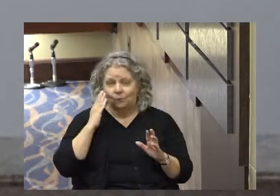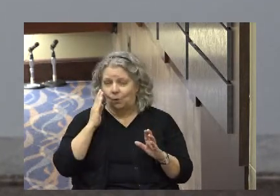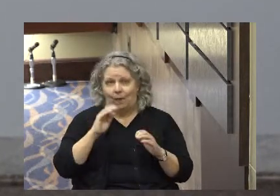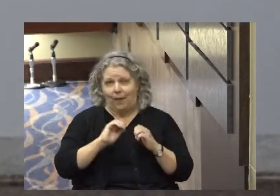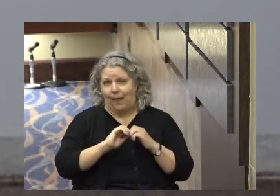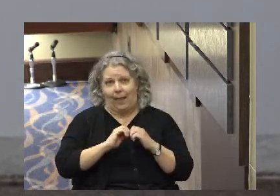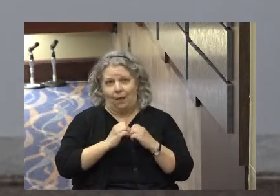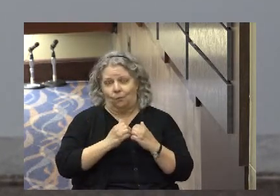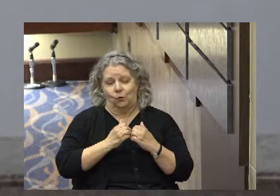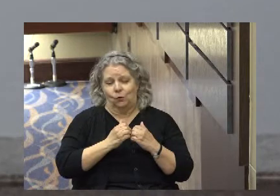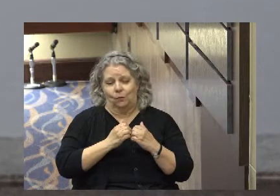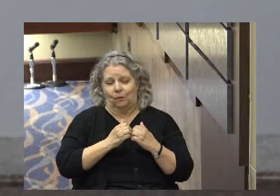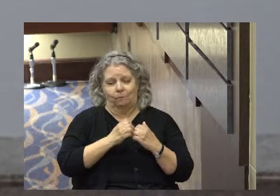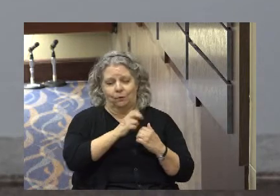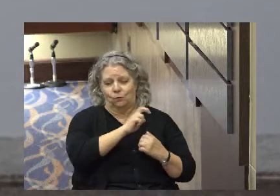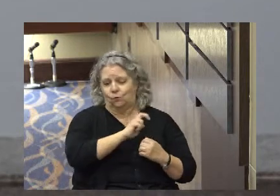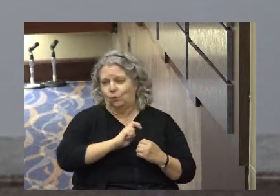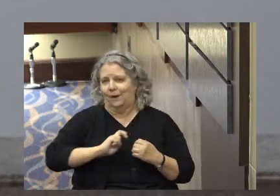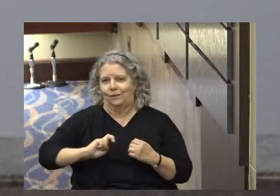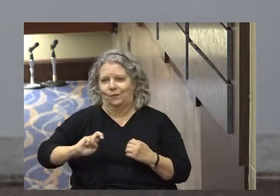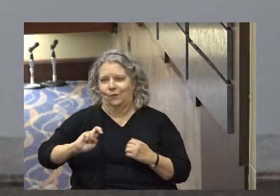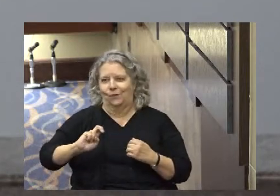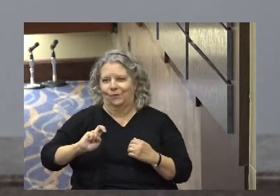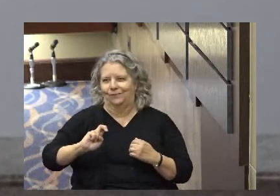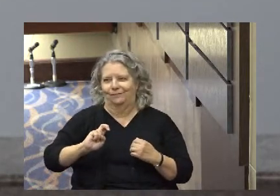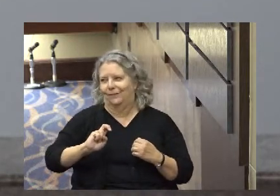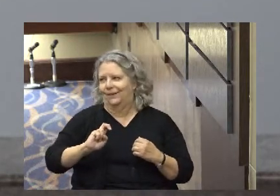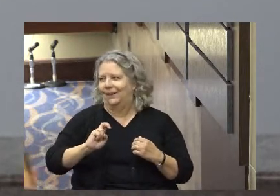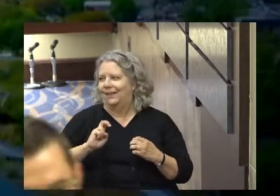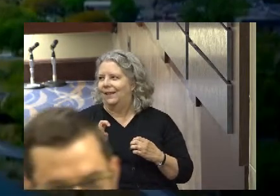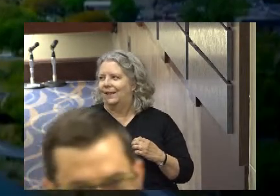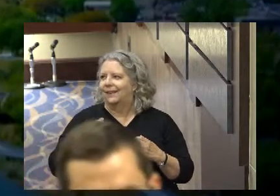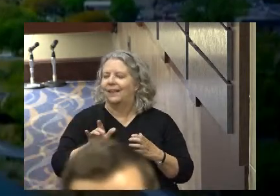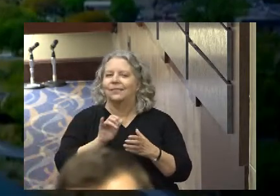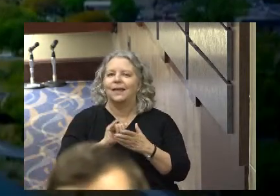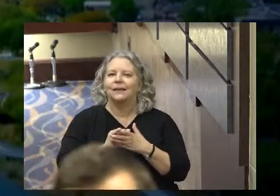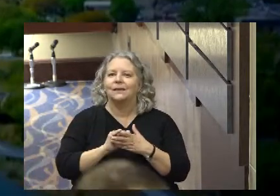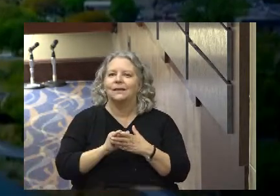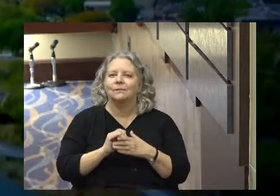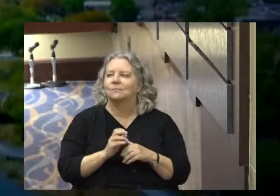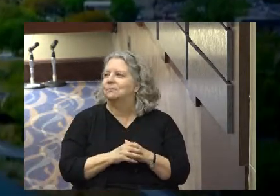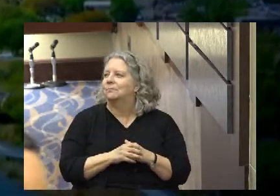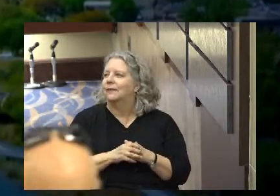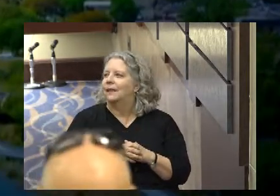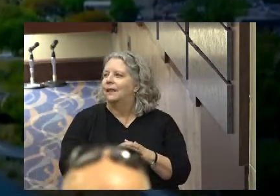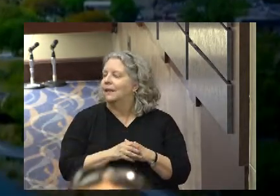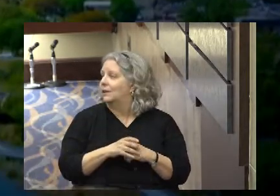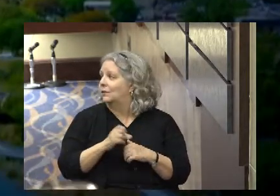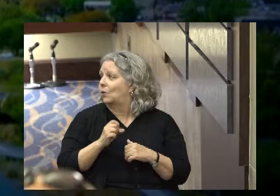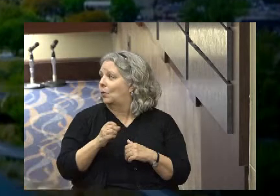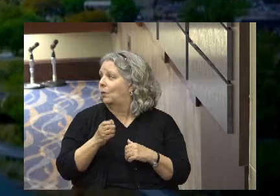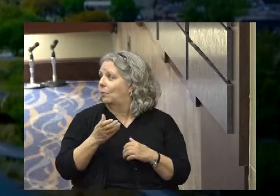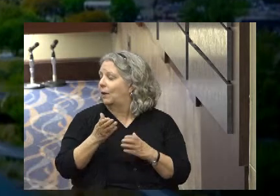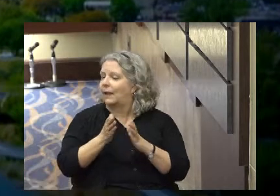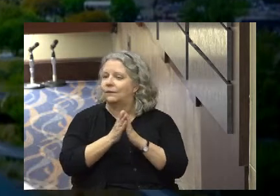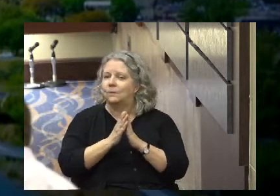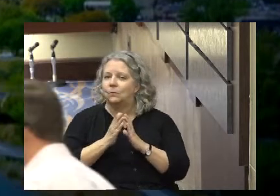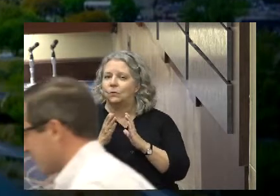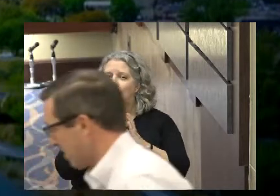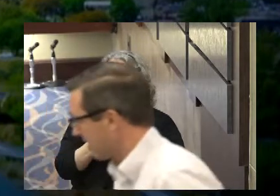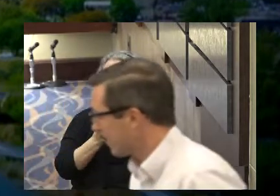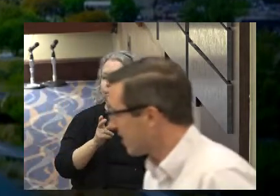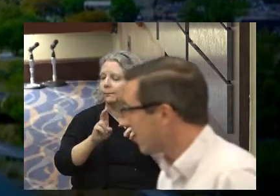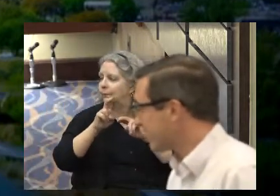let's try. Galen Price is gonna join us at the table, talk about Chodo activities, but he's actually gonna do the